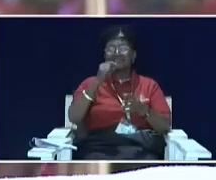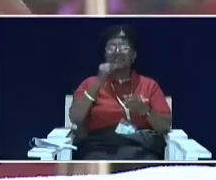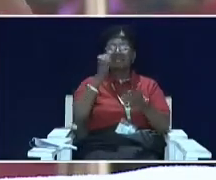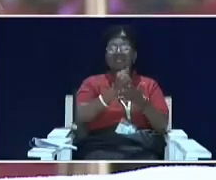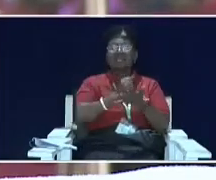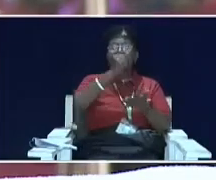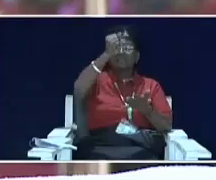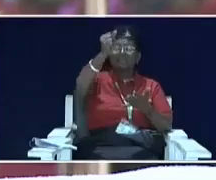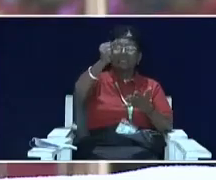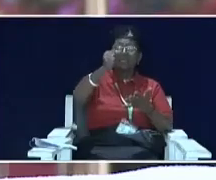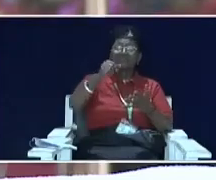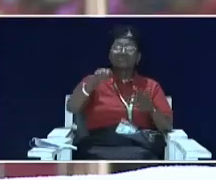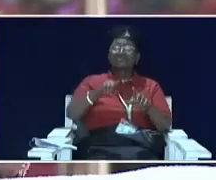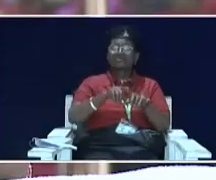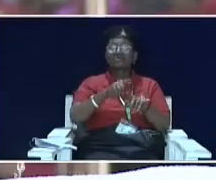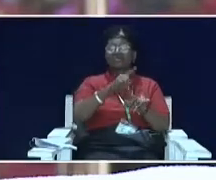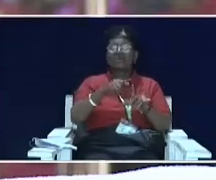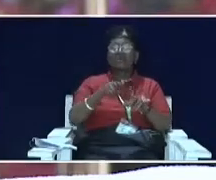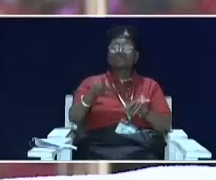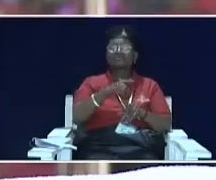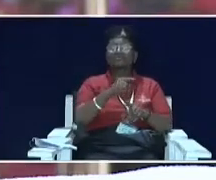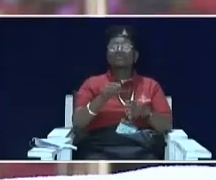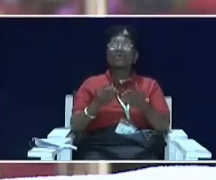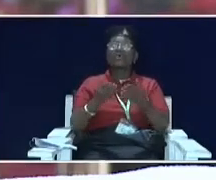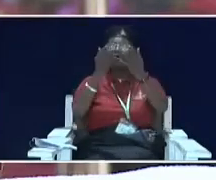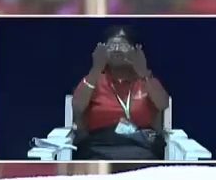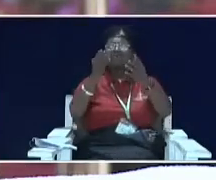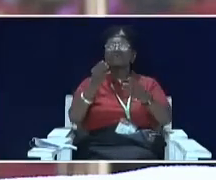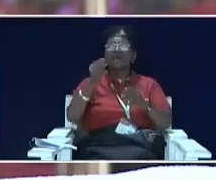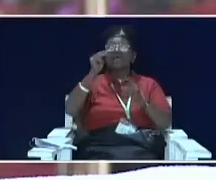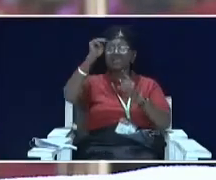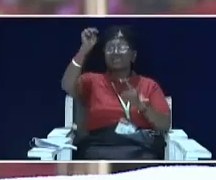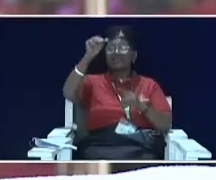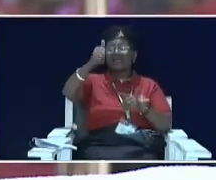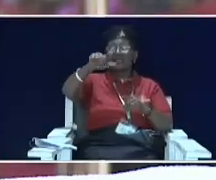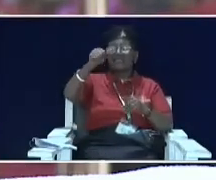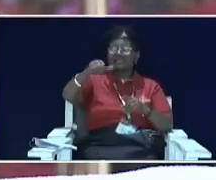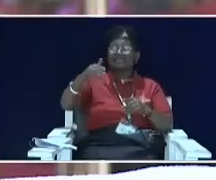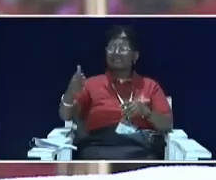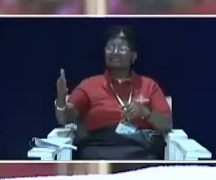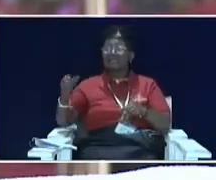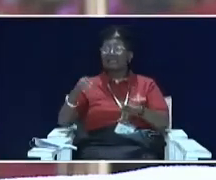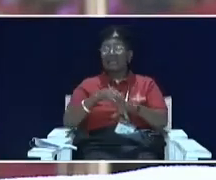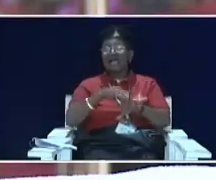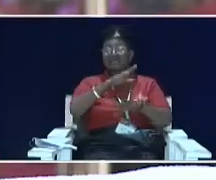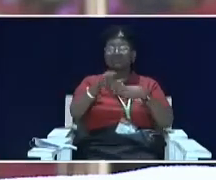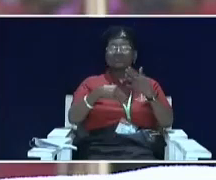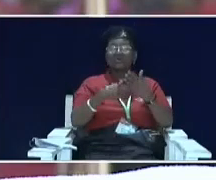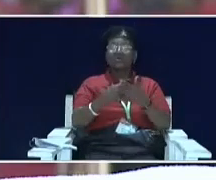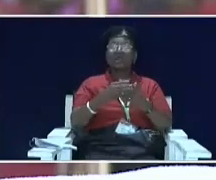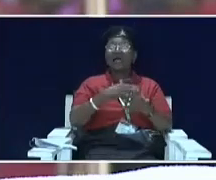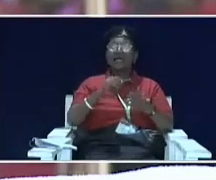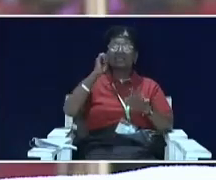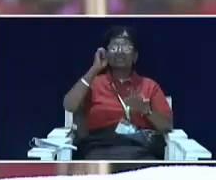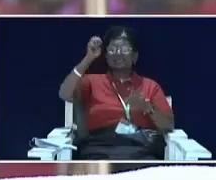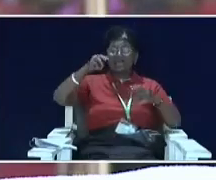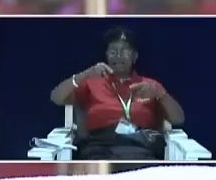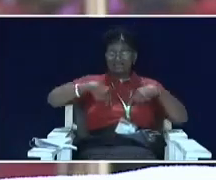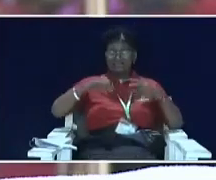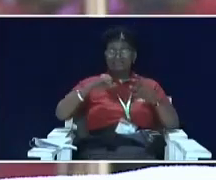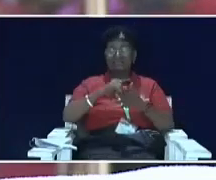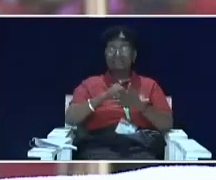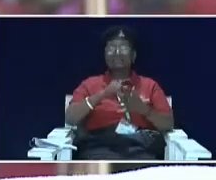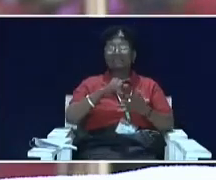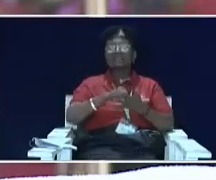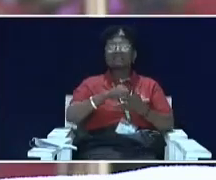So when you offer him anything at all and he accepts it, it means he has accepted